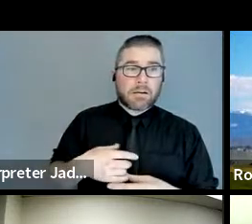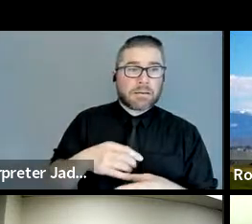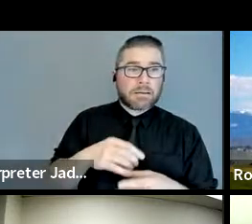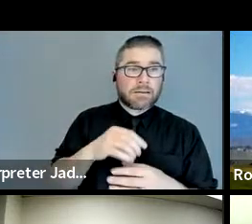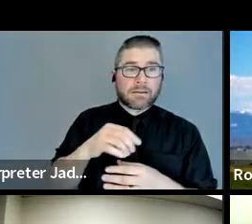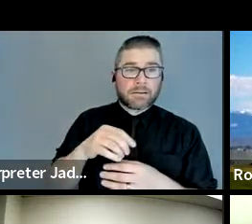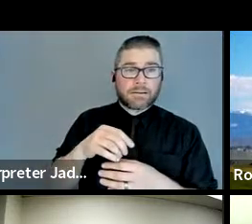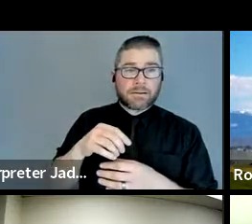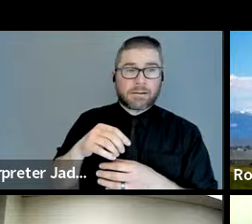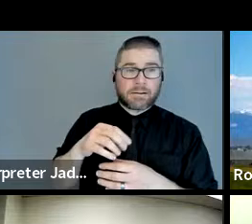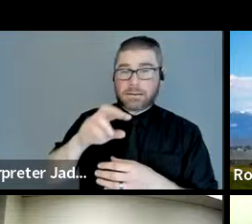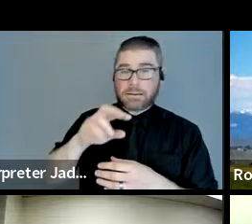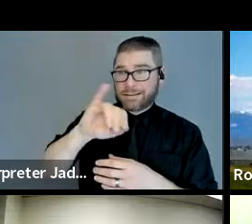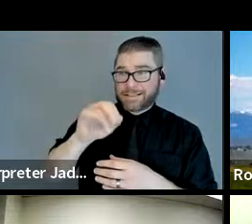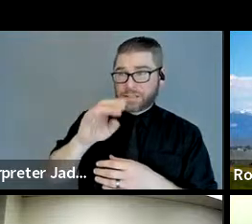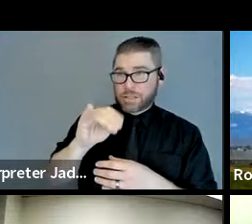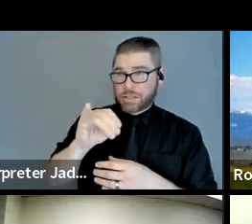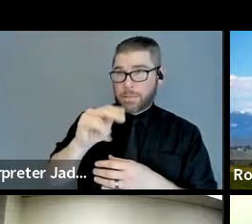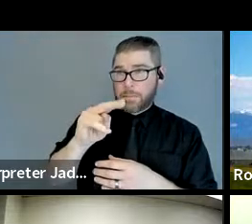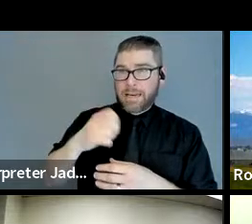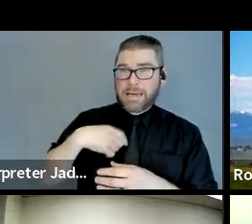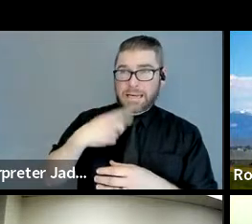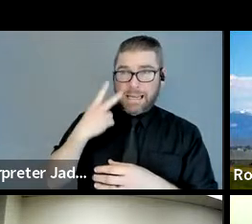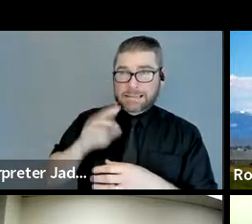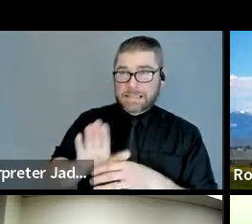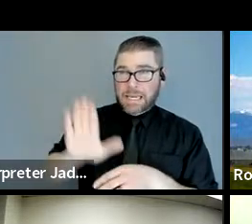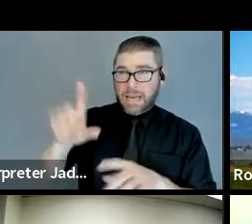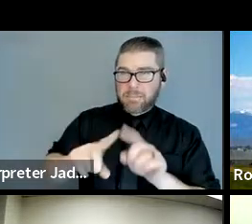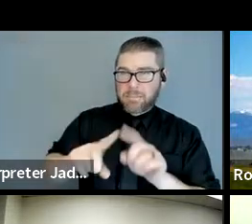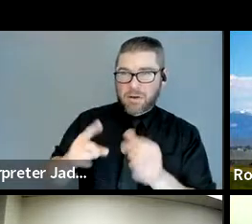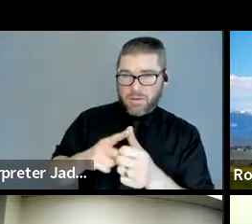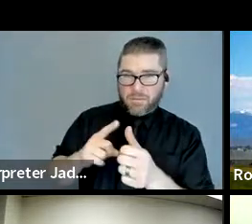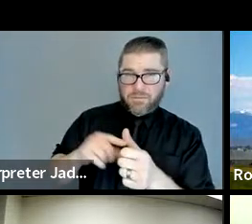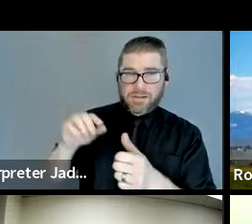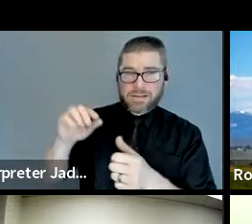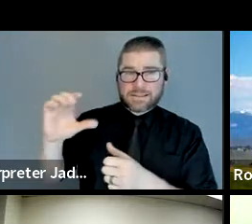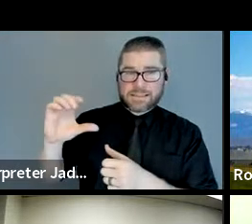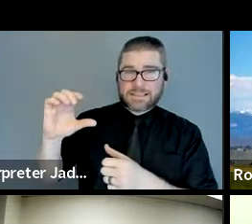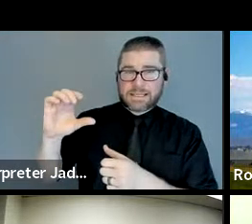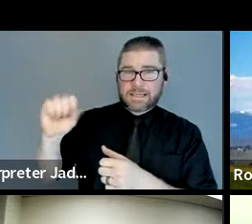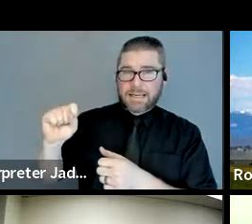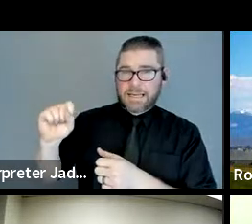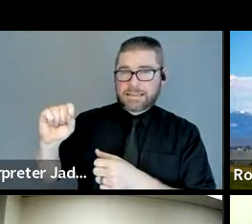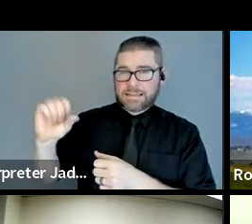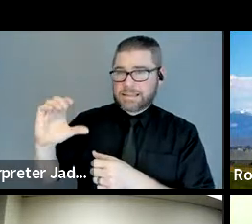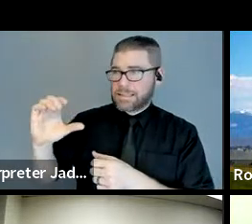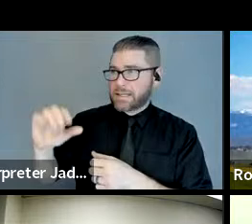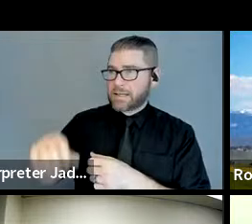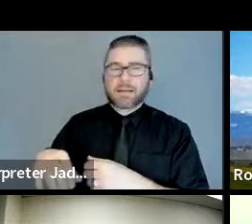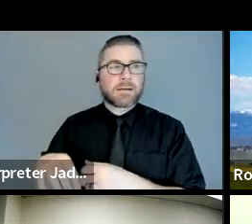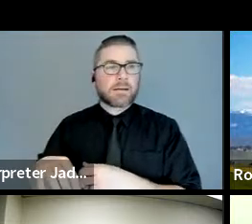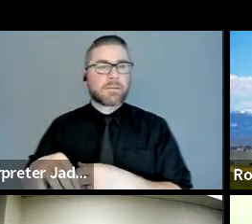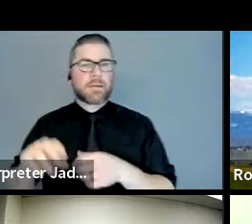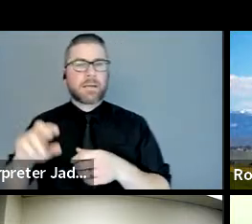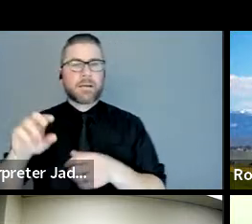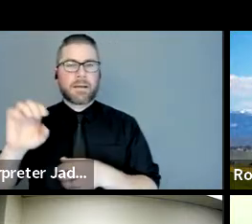first, and then I'll call on. I wanted to know what time on the 29th, what is the